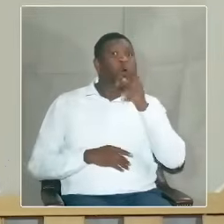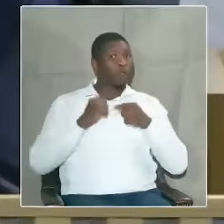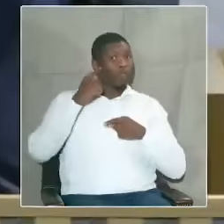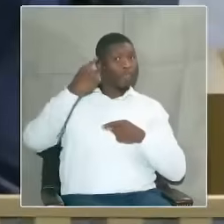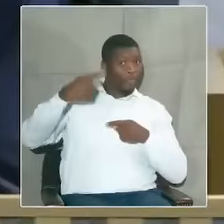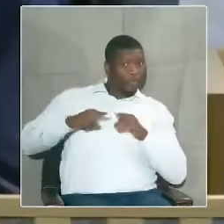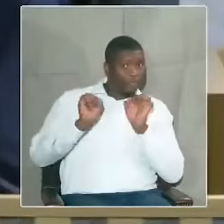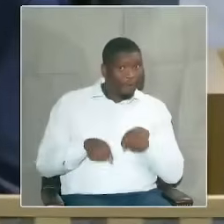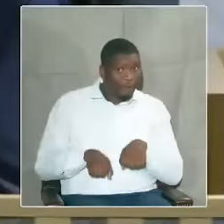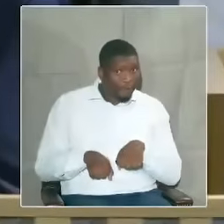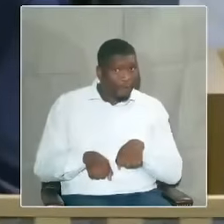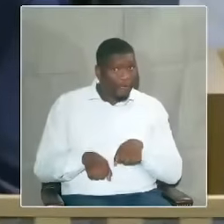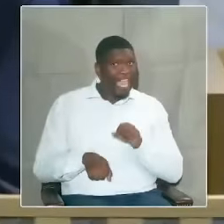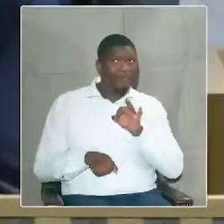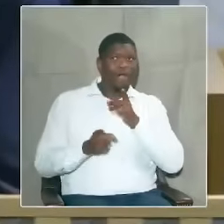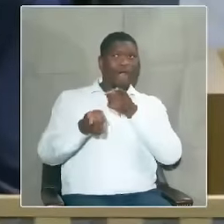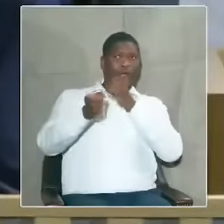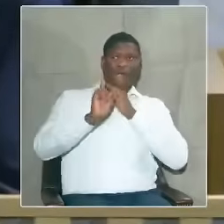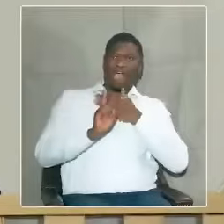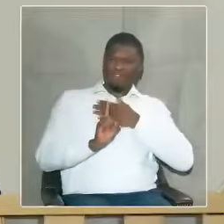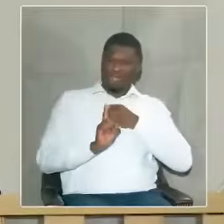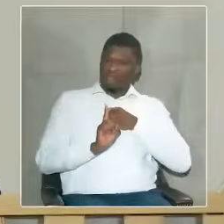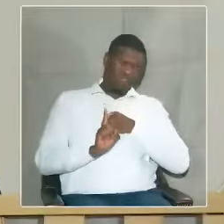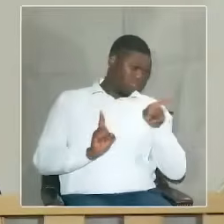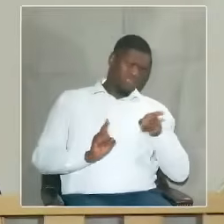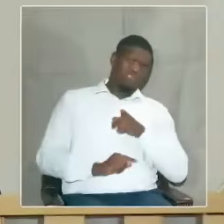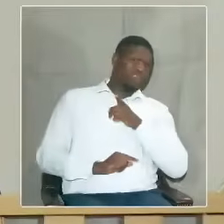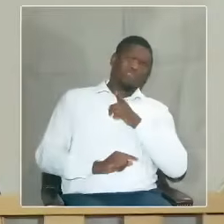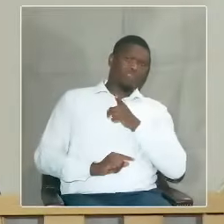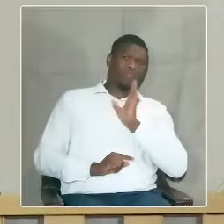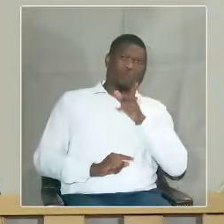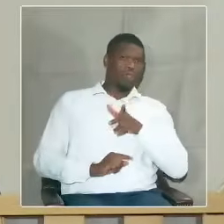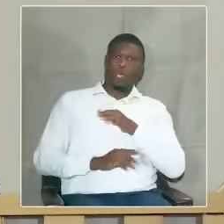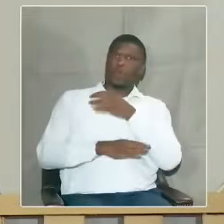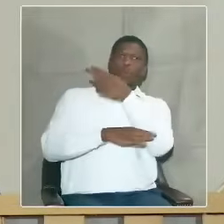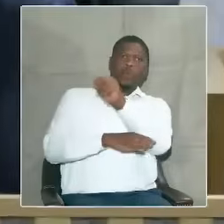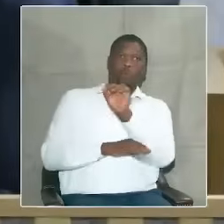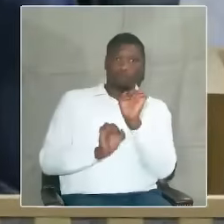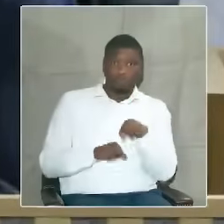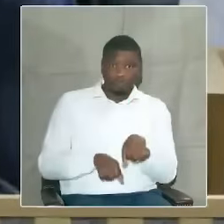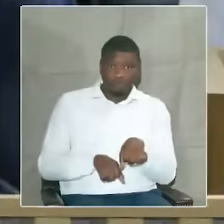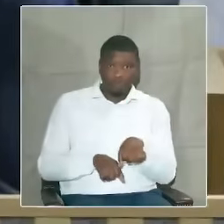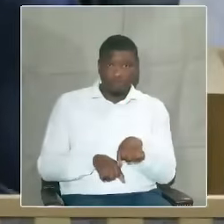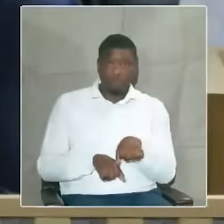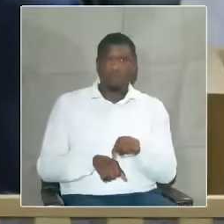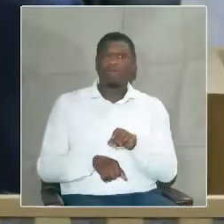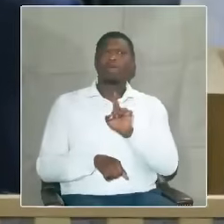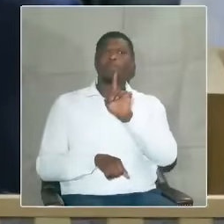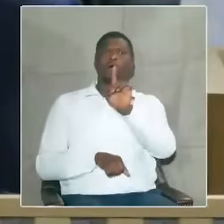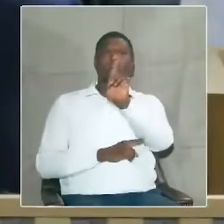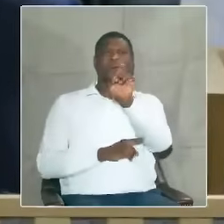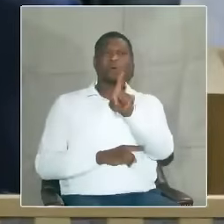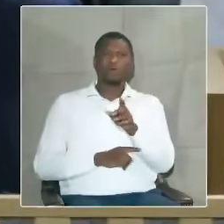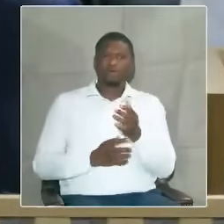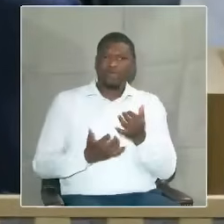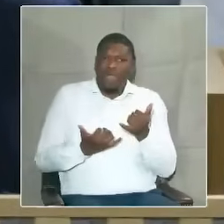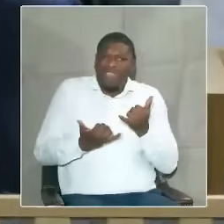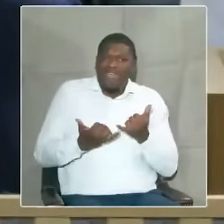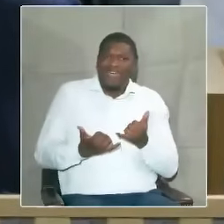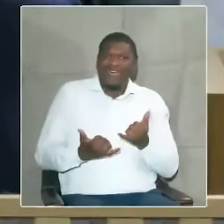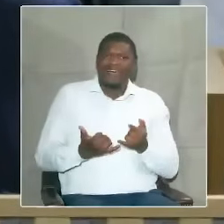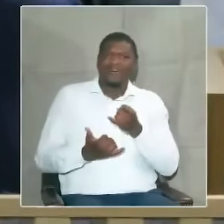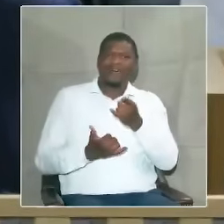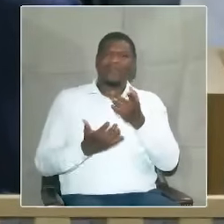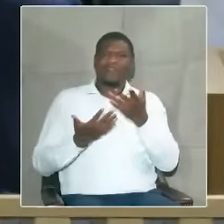at the beginning? Yeah, correct, Commissioner. Now, why is it